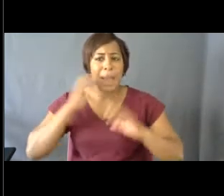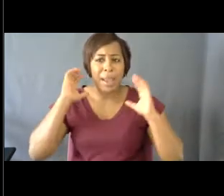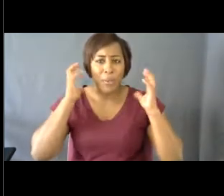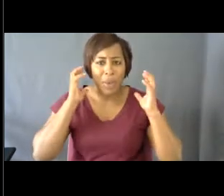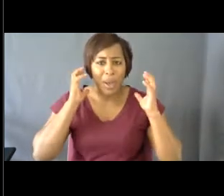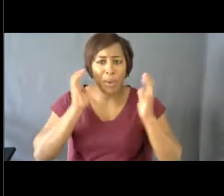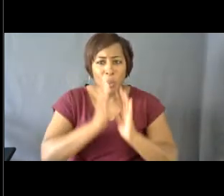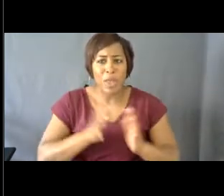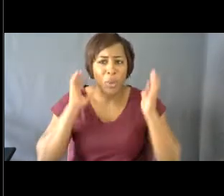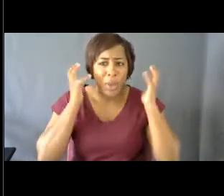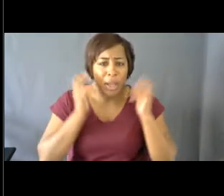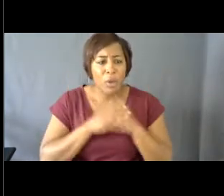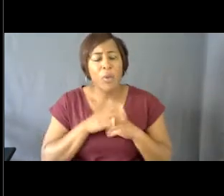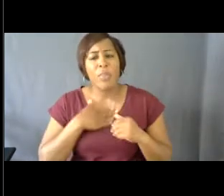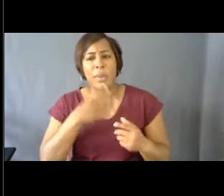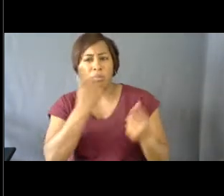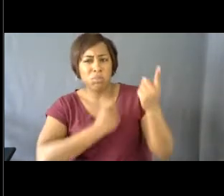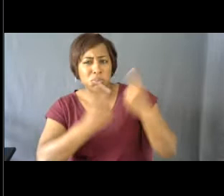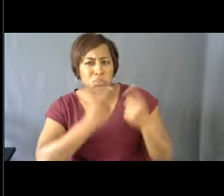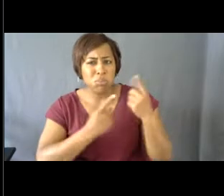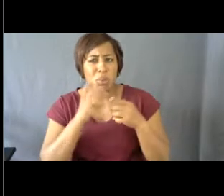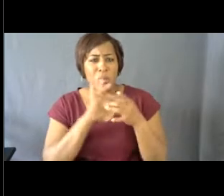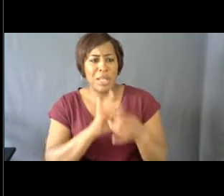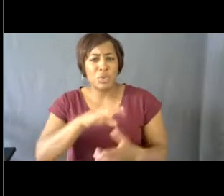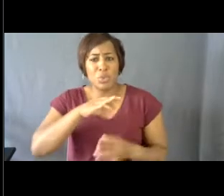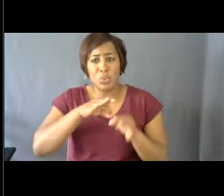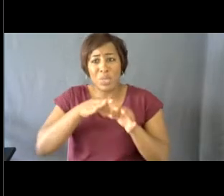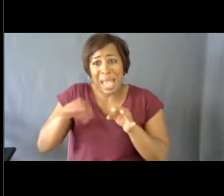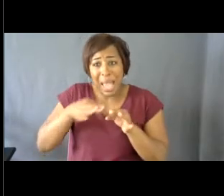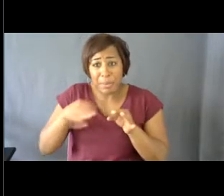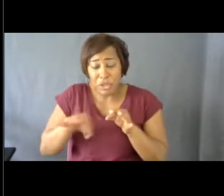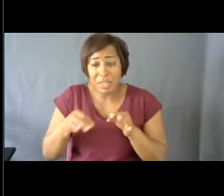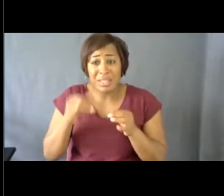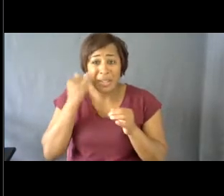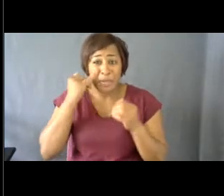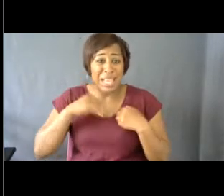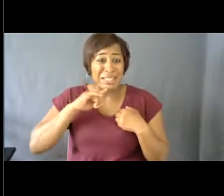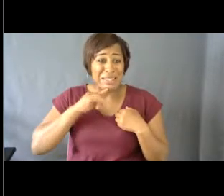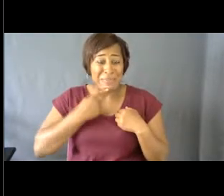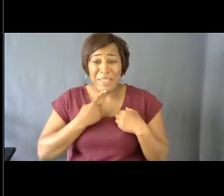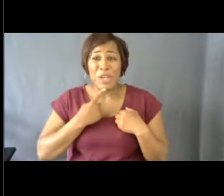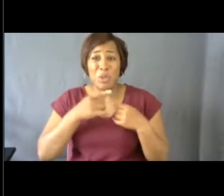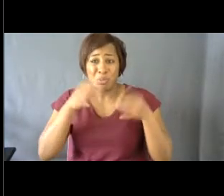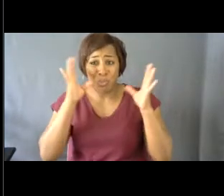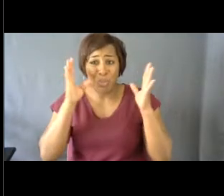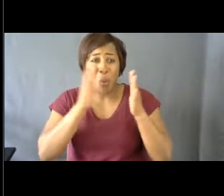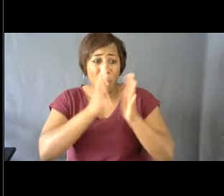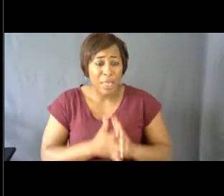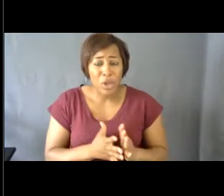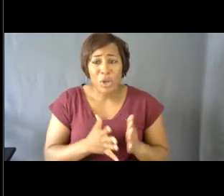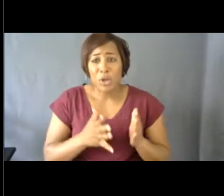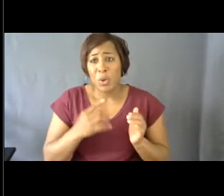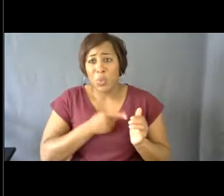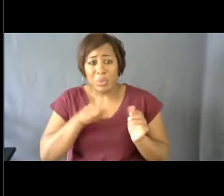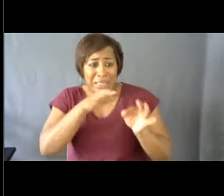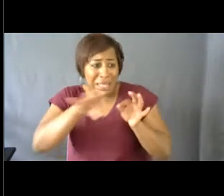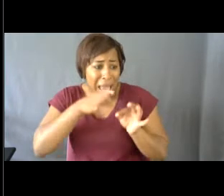about captions on TV during, severe weather, and asking me safety questions. And